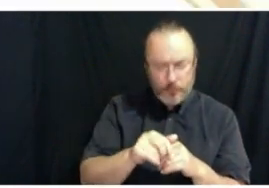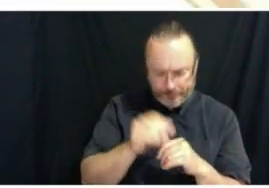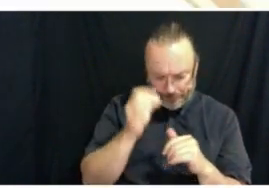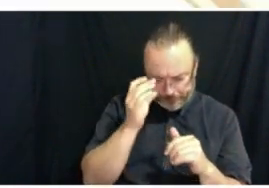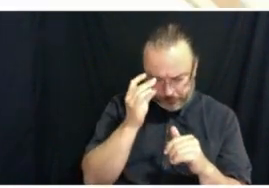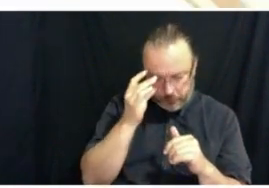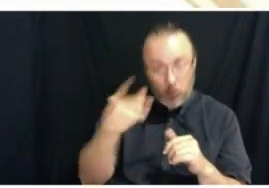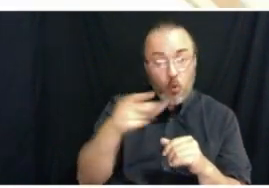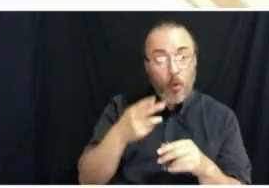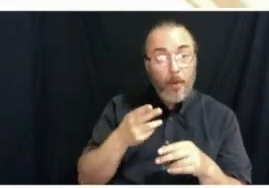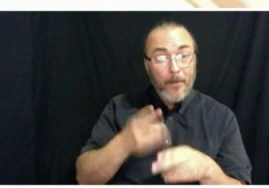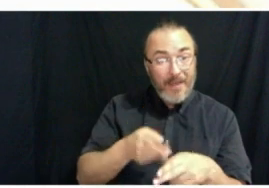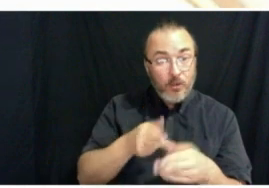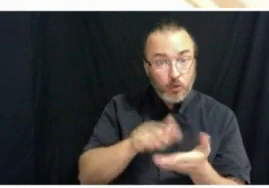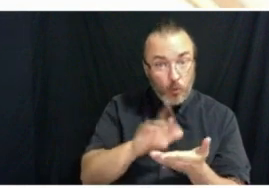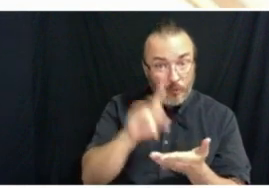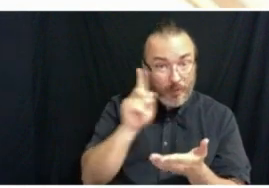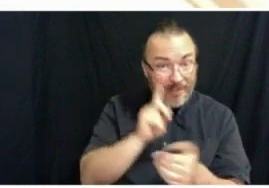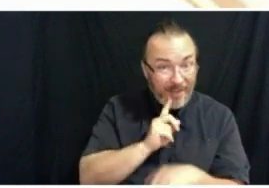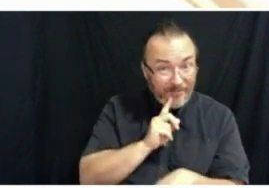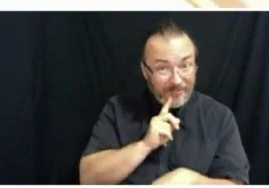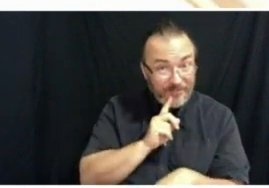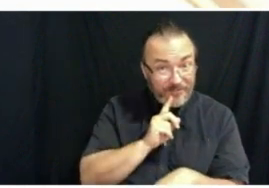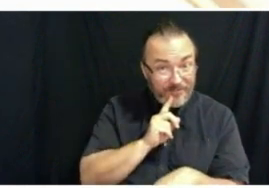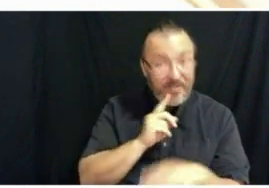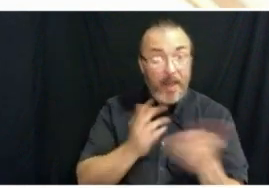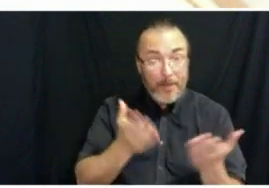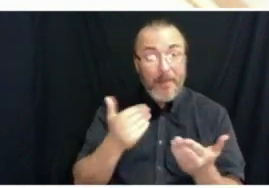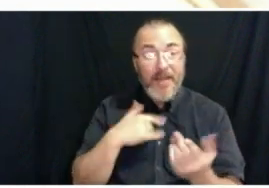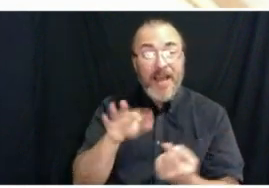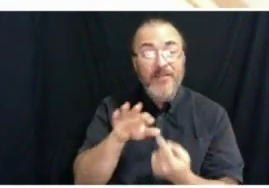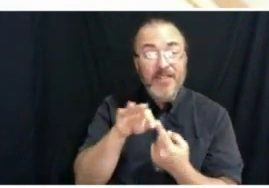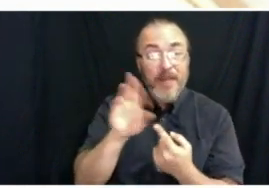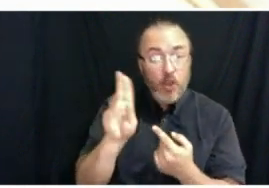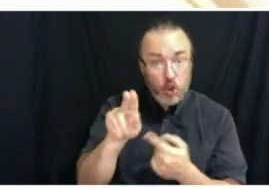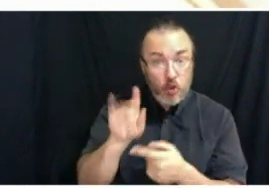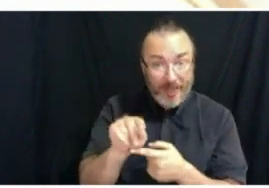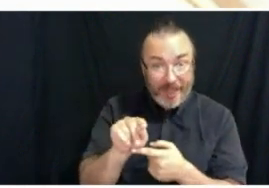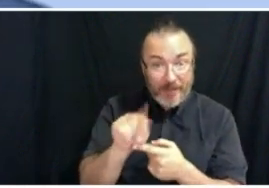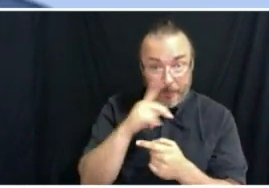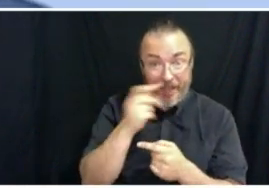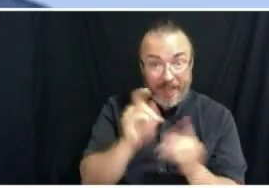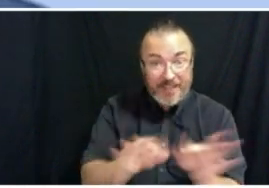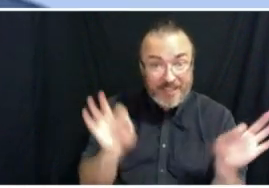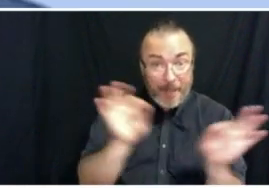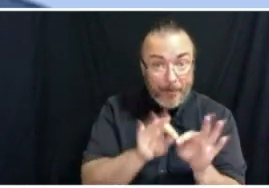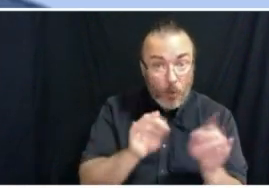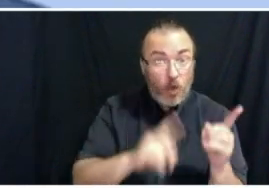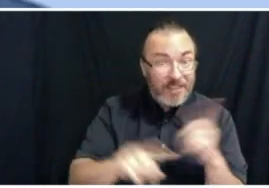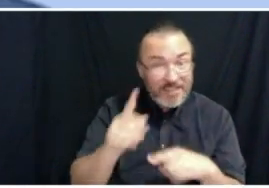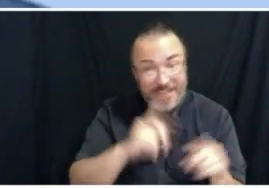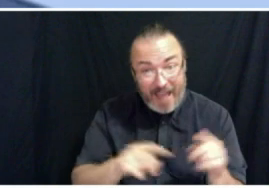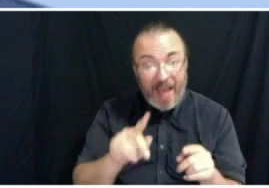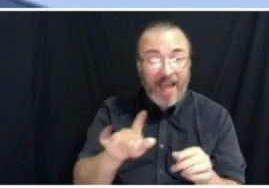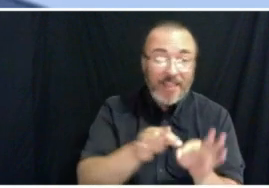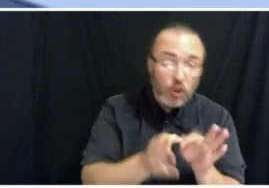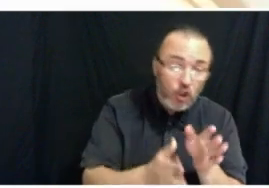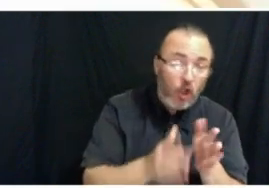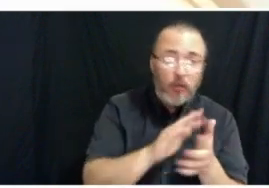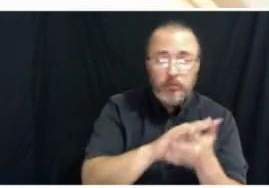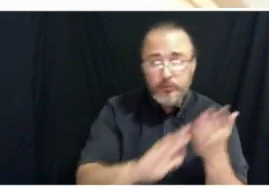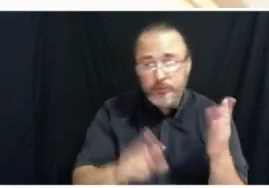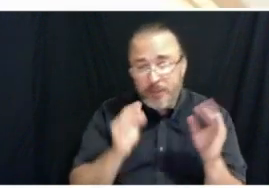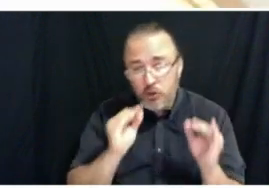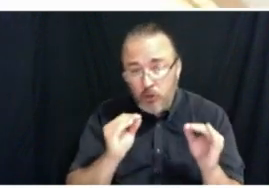for the deaf, where it may make sense to at least have a special unit because of the importance of sign language interpretation and instruction. But you mentioned the